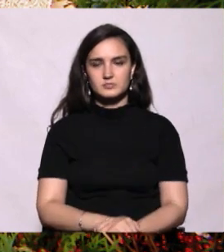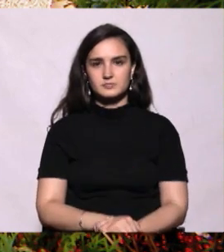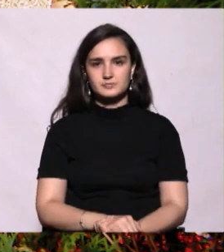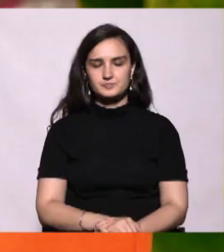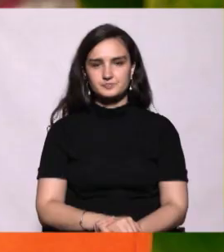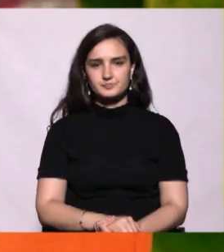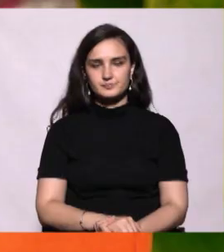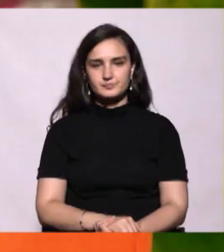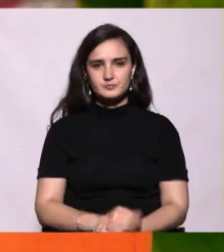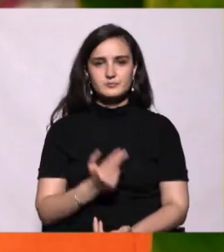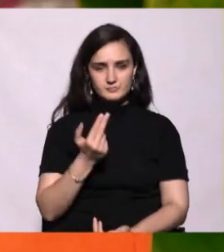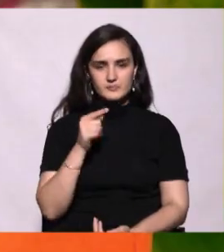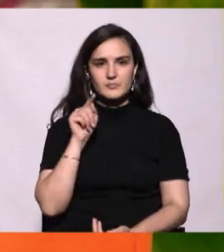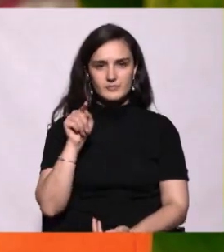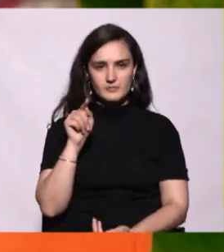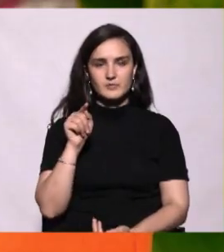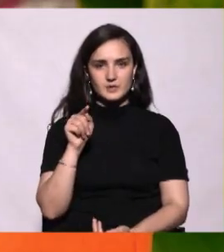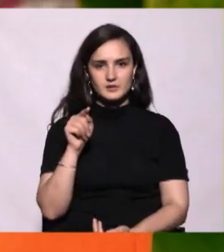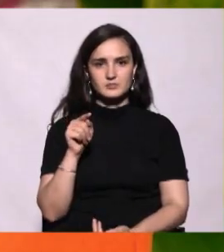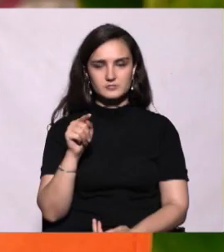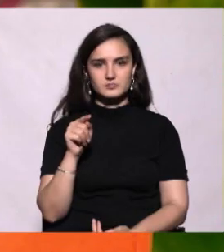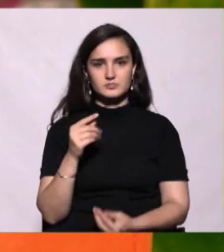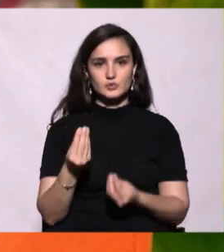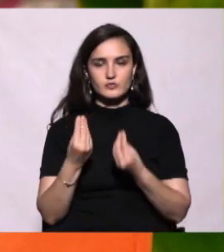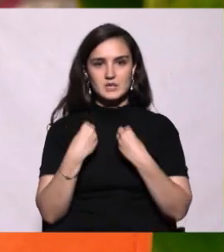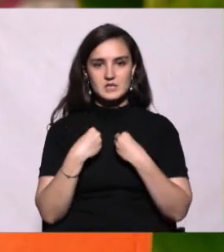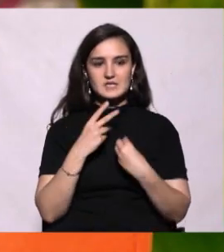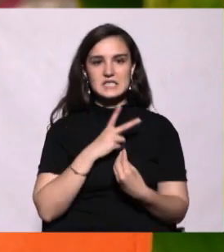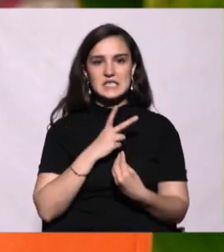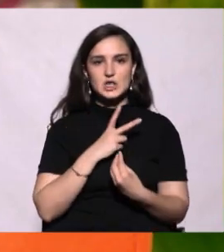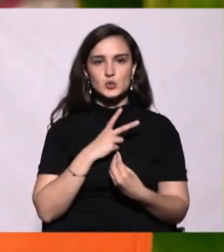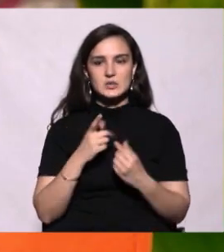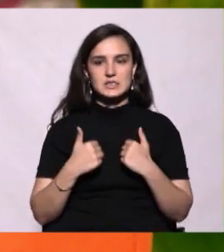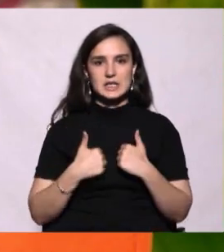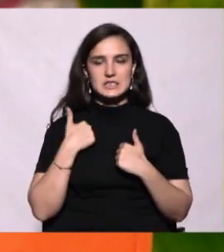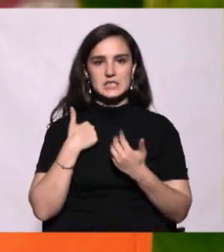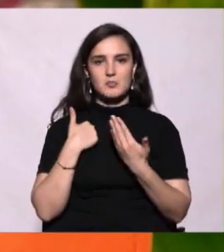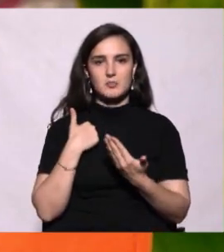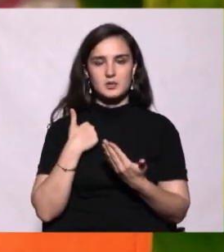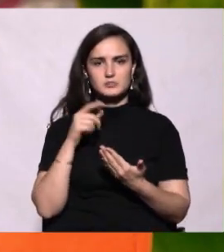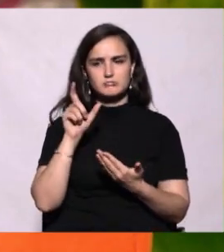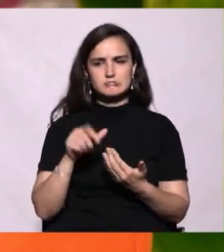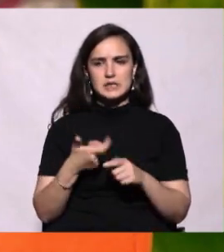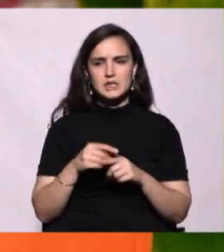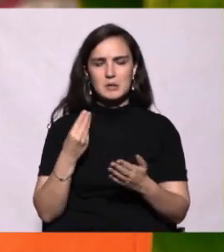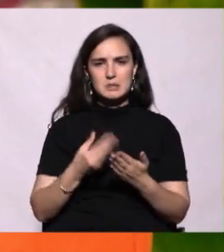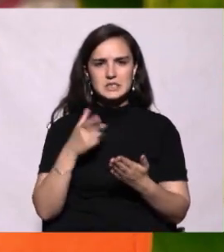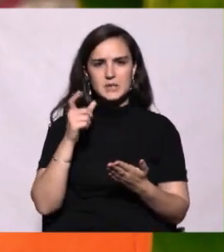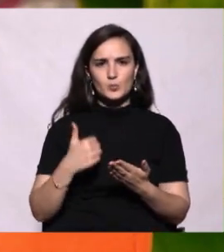Yes, and he actually gives us insight into English values. So he is an honorable